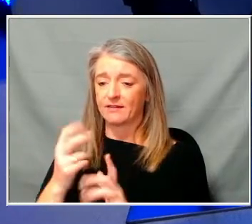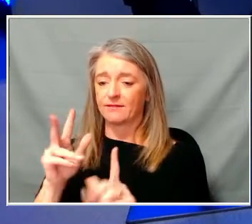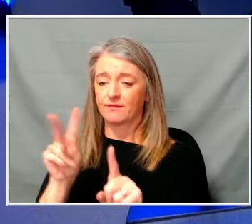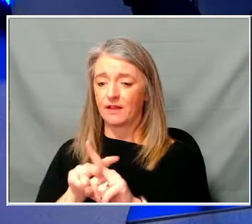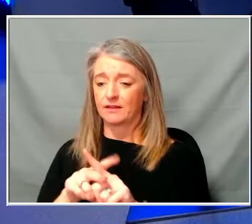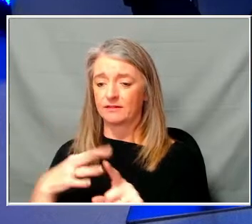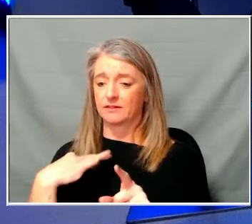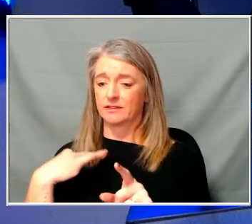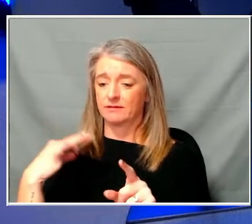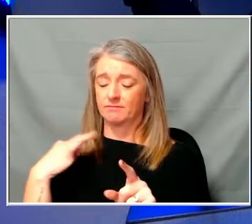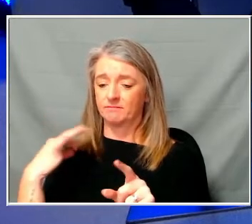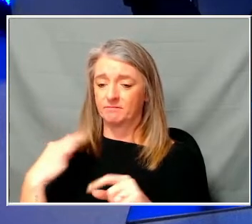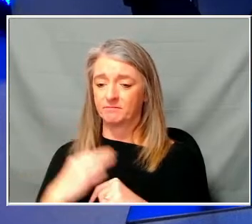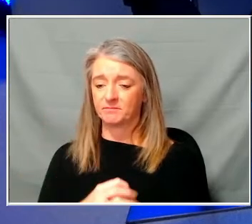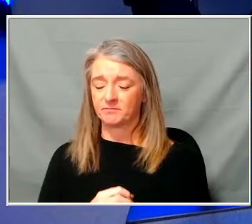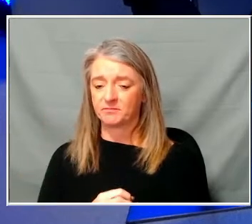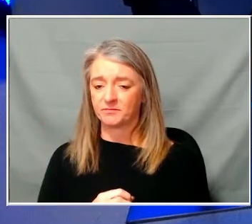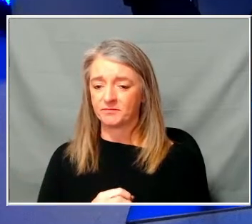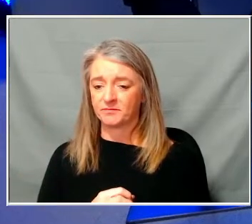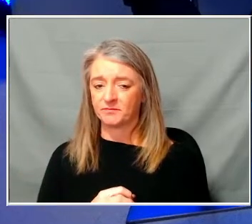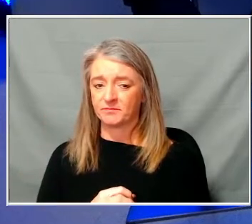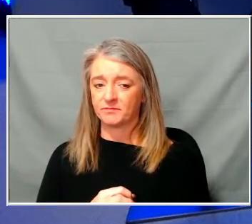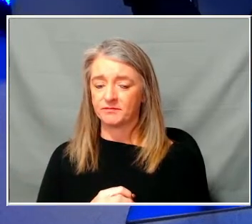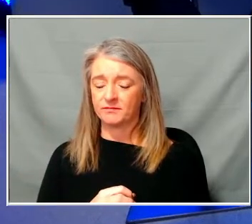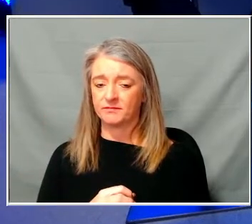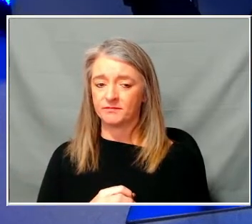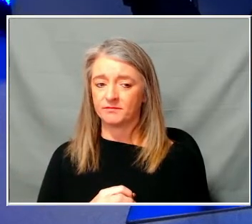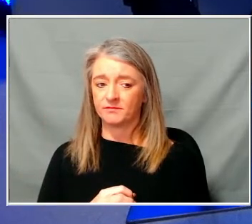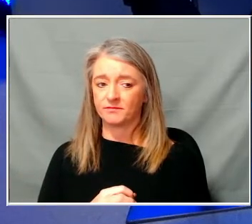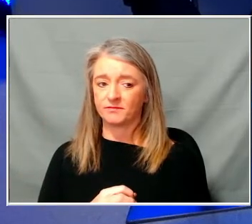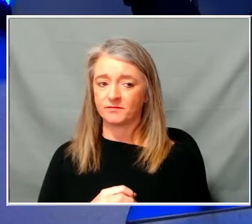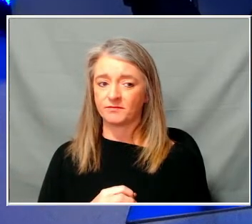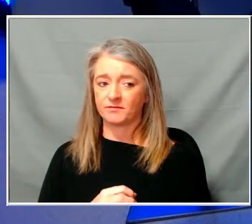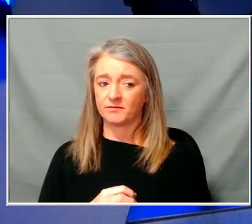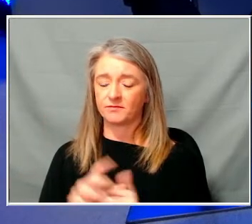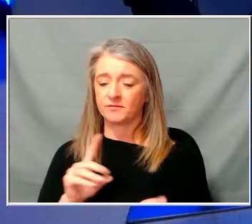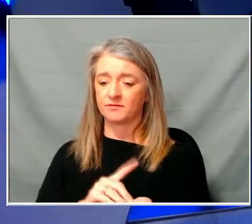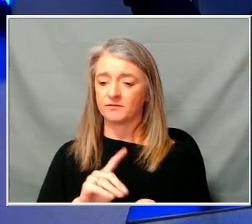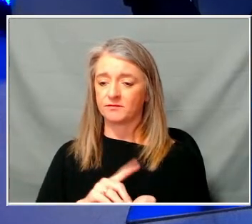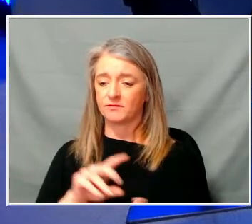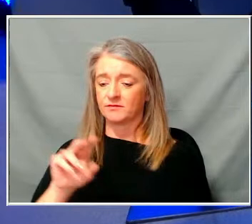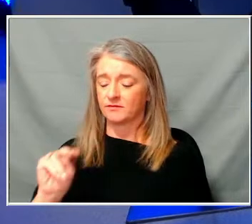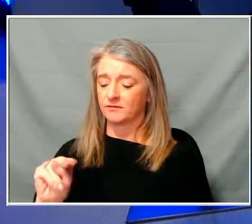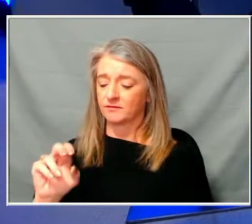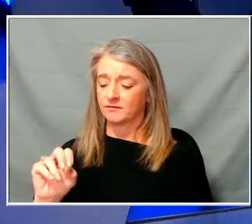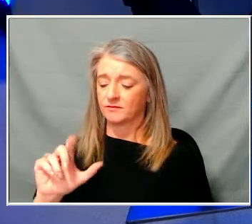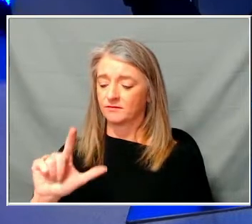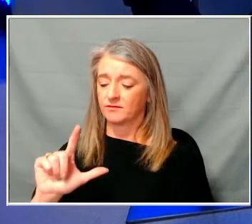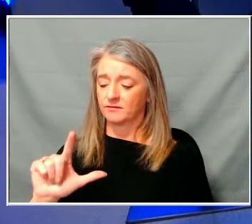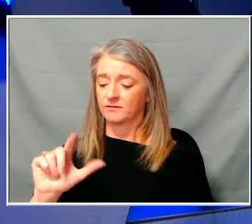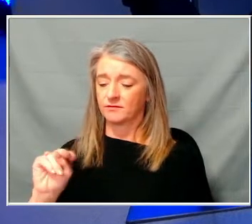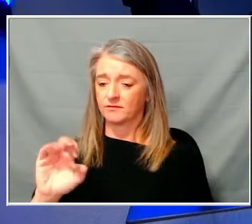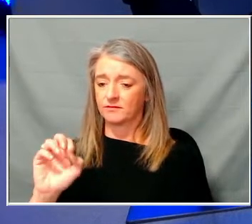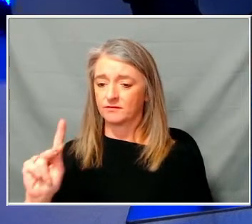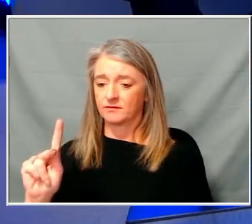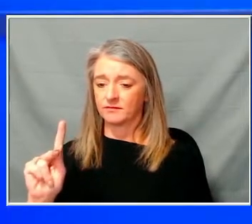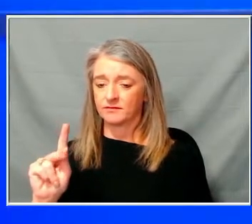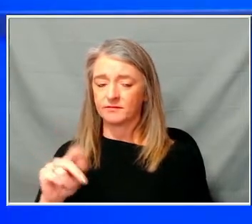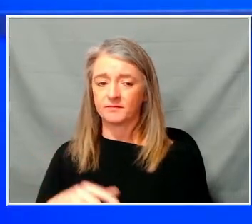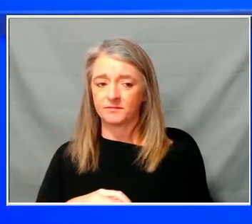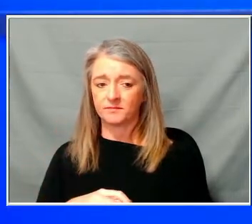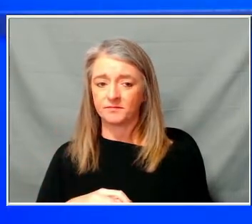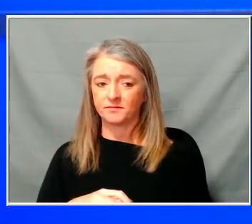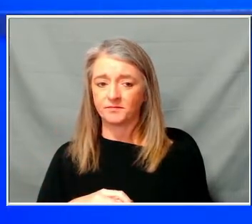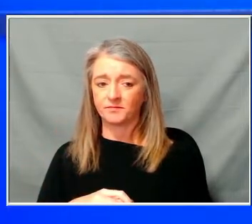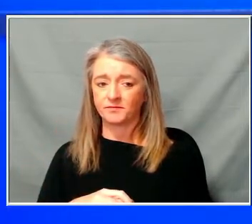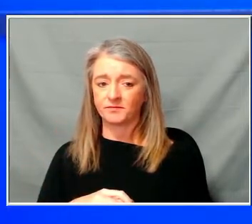and how to make it through that application process. Dr. Nawalnik, more words of wisdom. What do you got for us? I mean, if you're looking